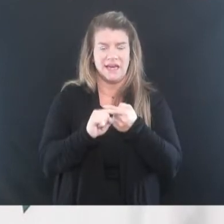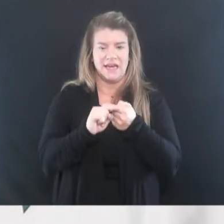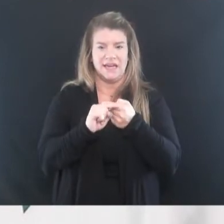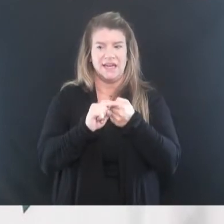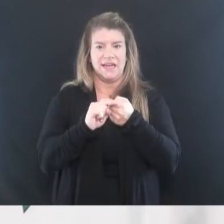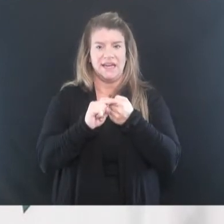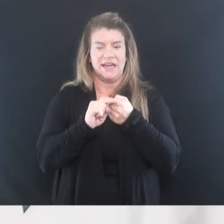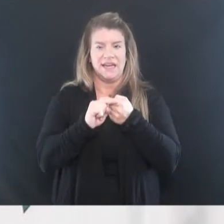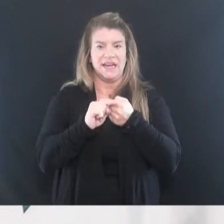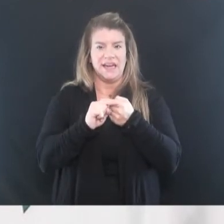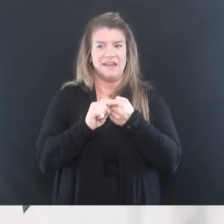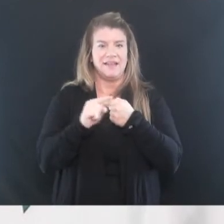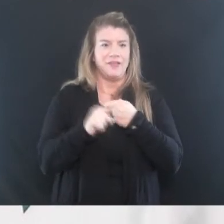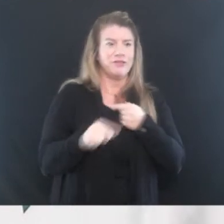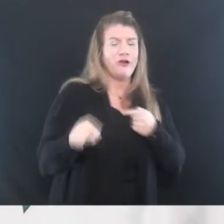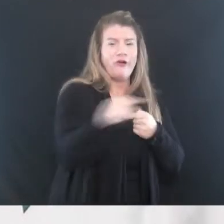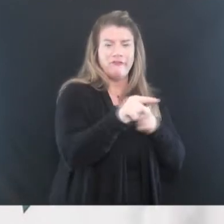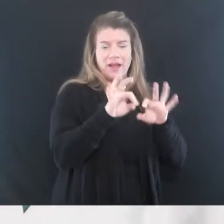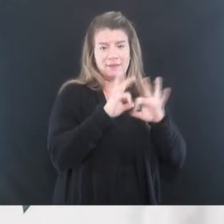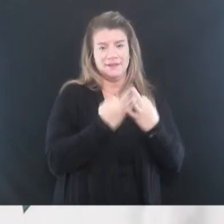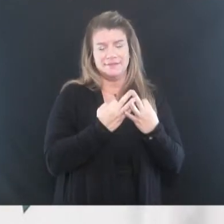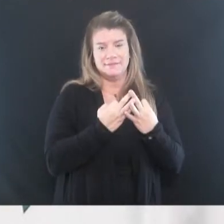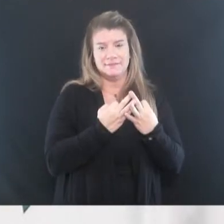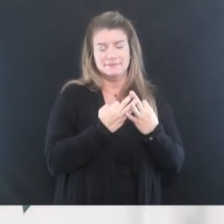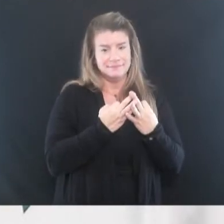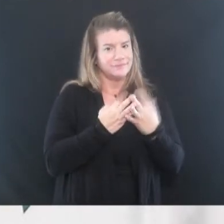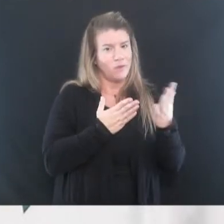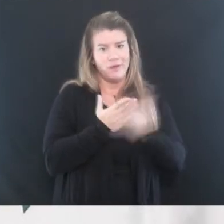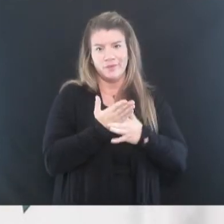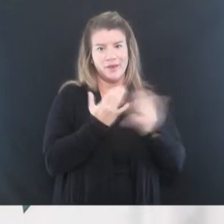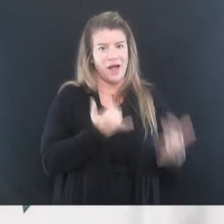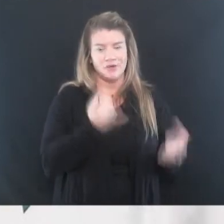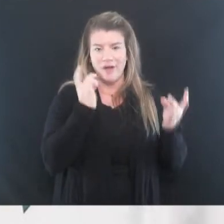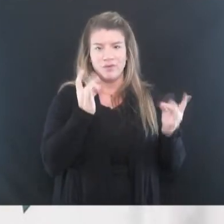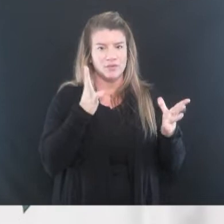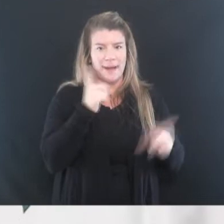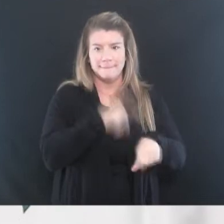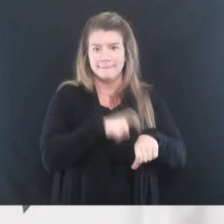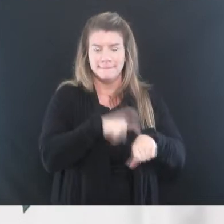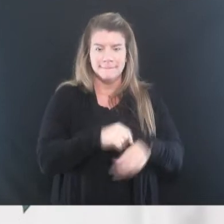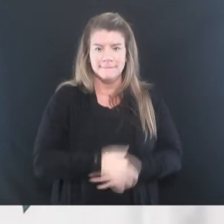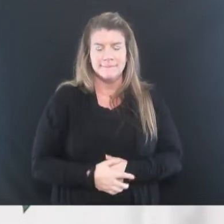those loved ones of these great people are going through right now.